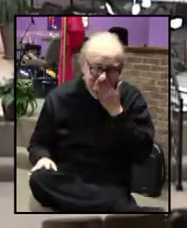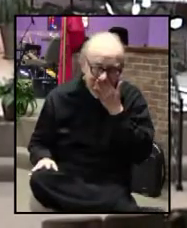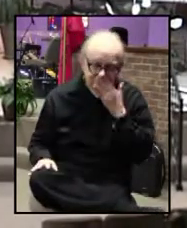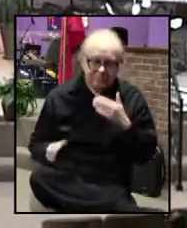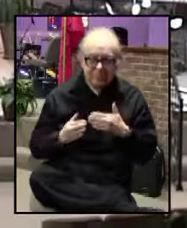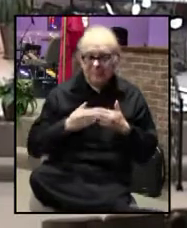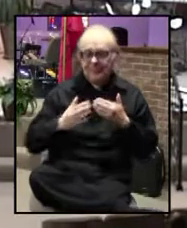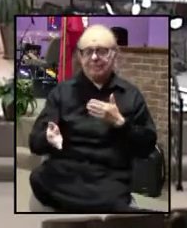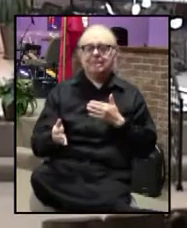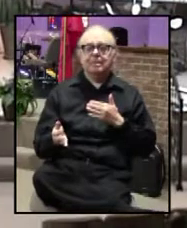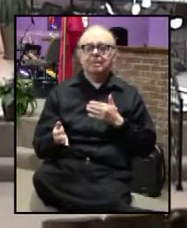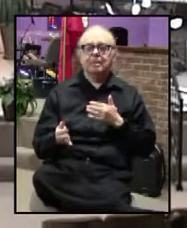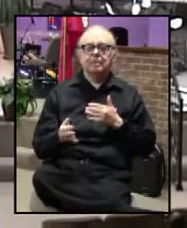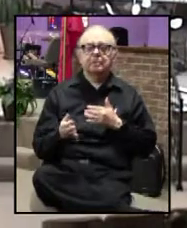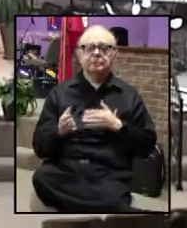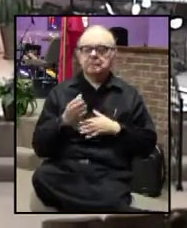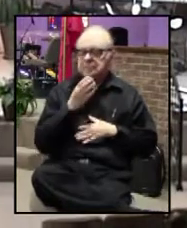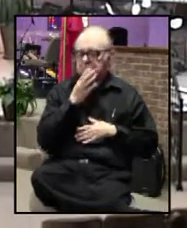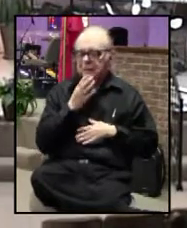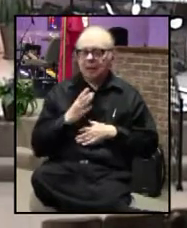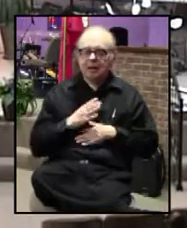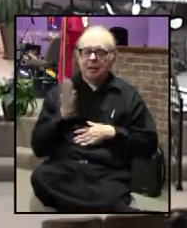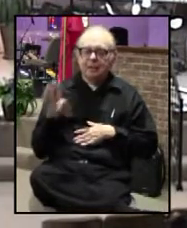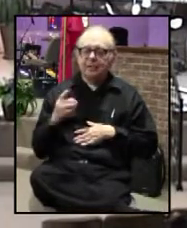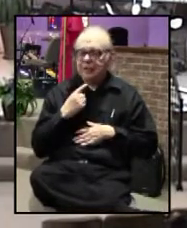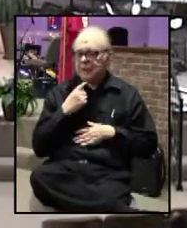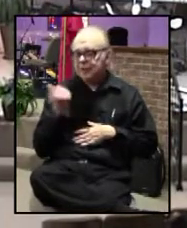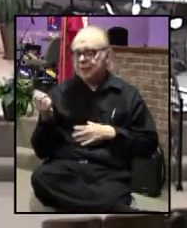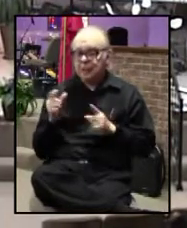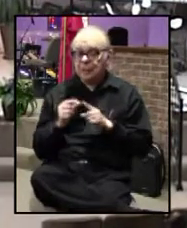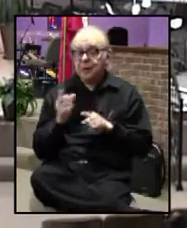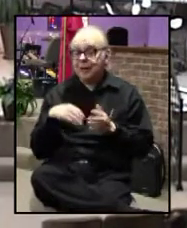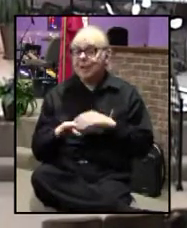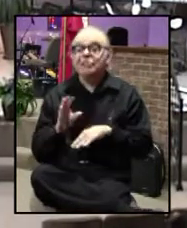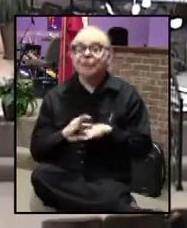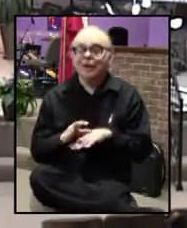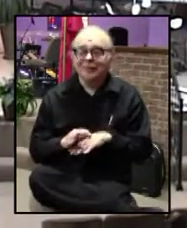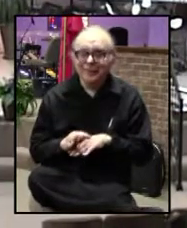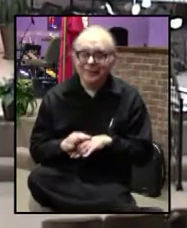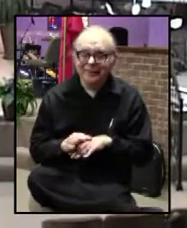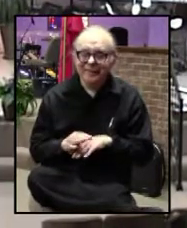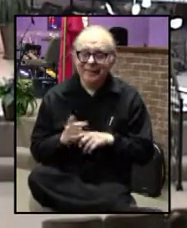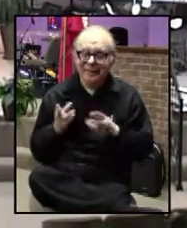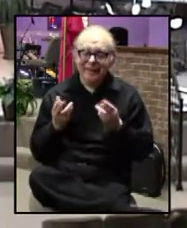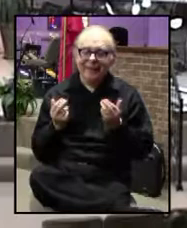And from that moment on, they never ever said another word in church.